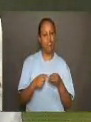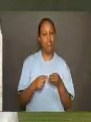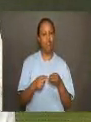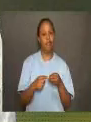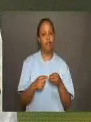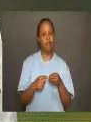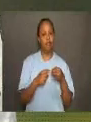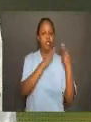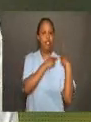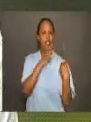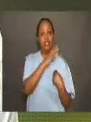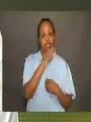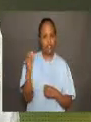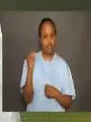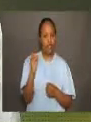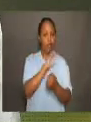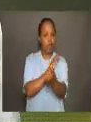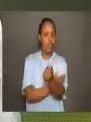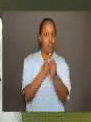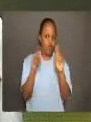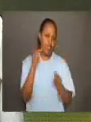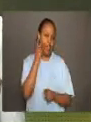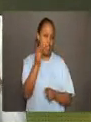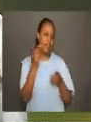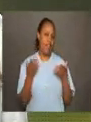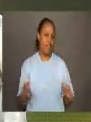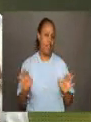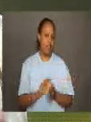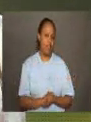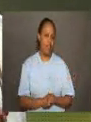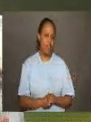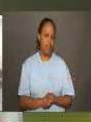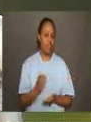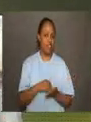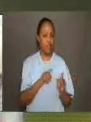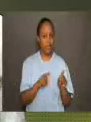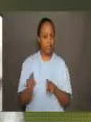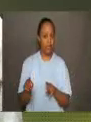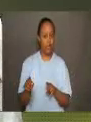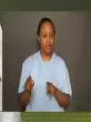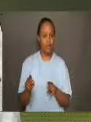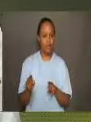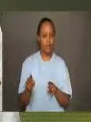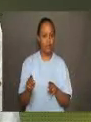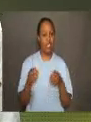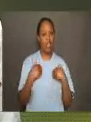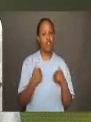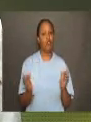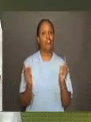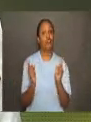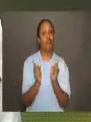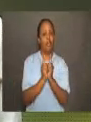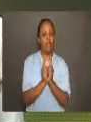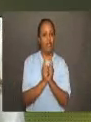between authority and power, and we have learned about the relationship